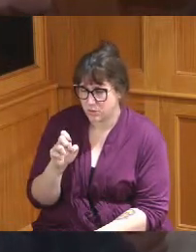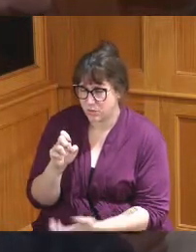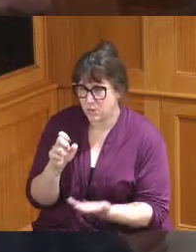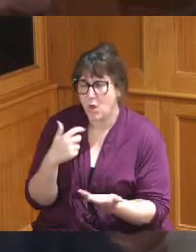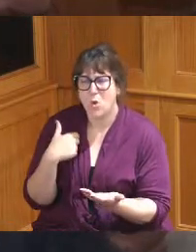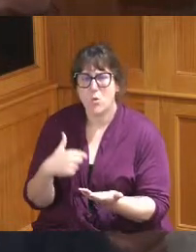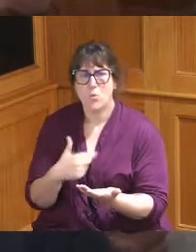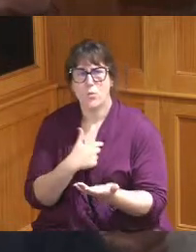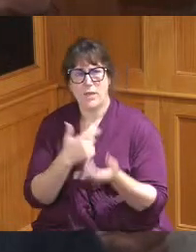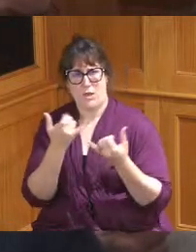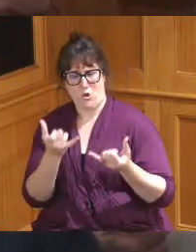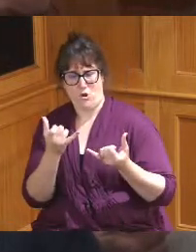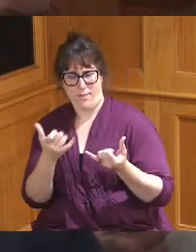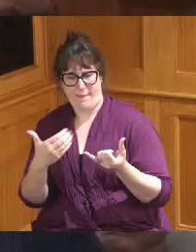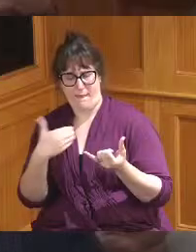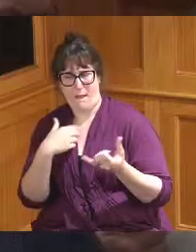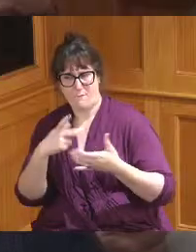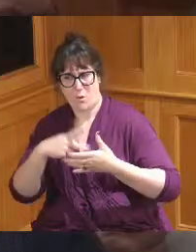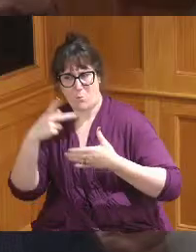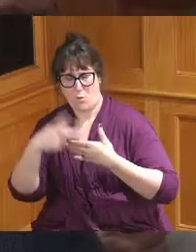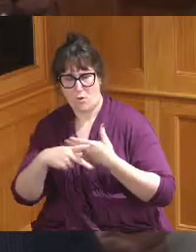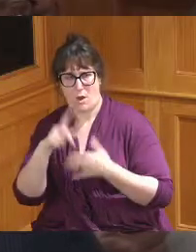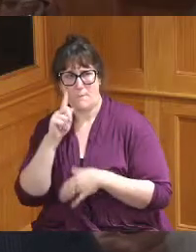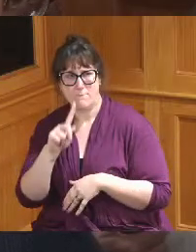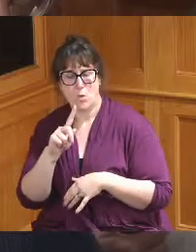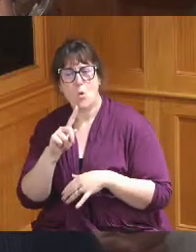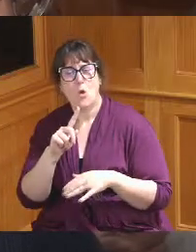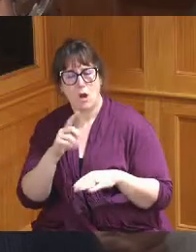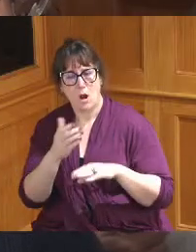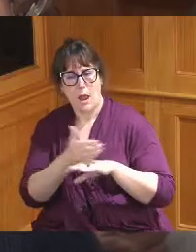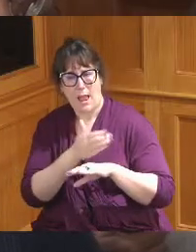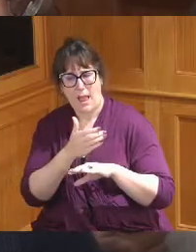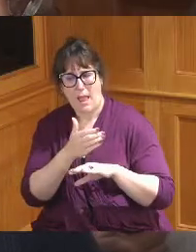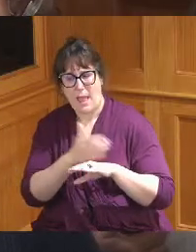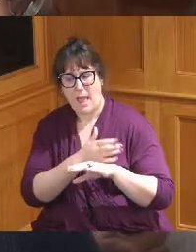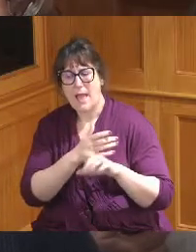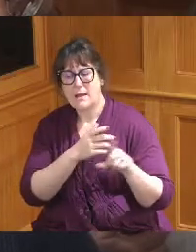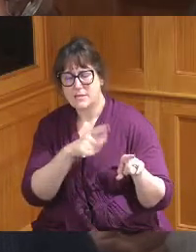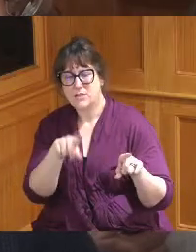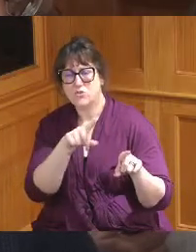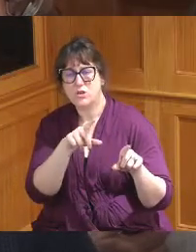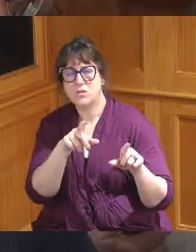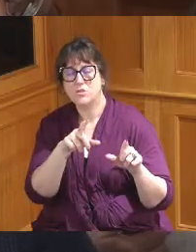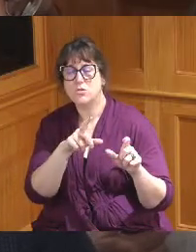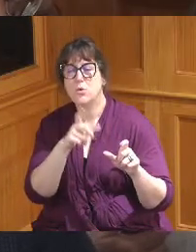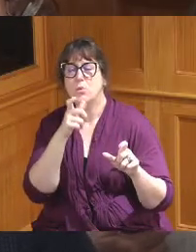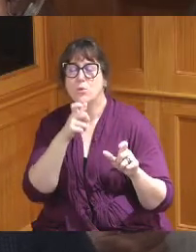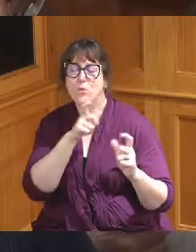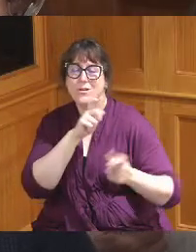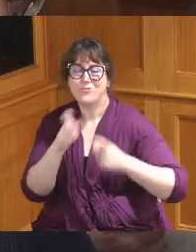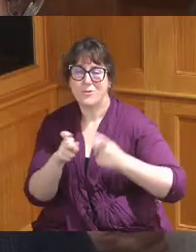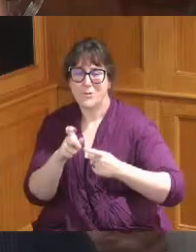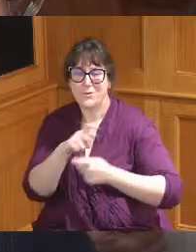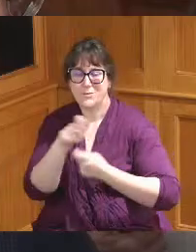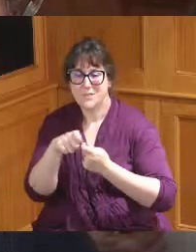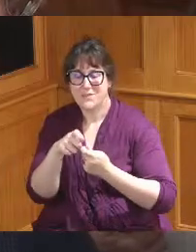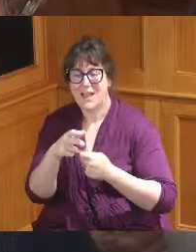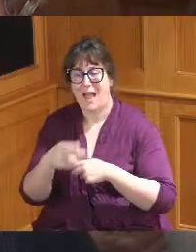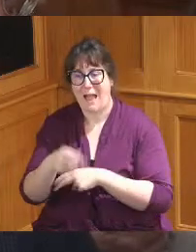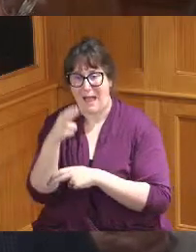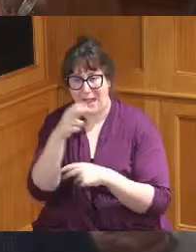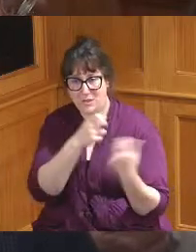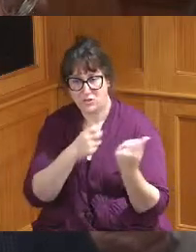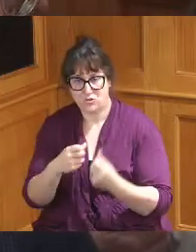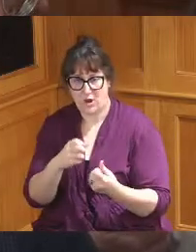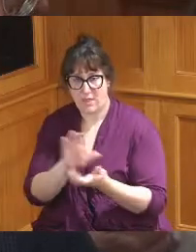we currently have a program for our industrial customers who contribute certain higher strength volume of